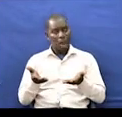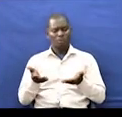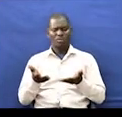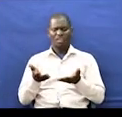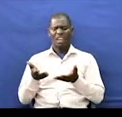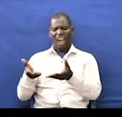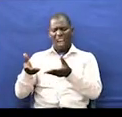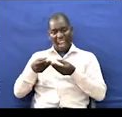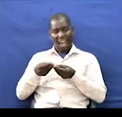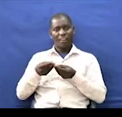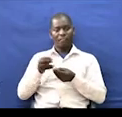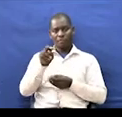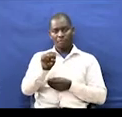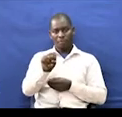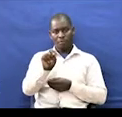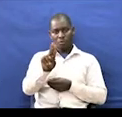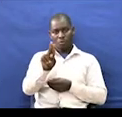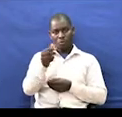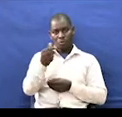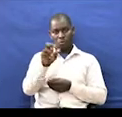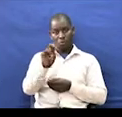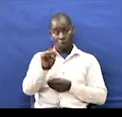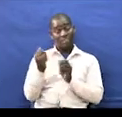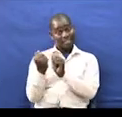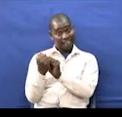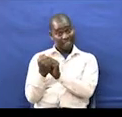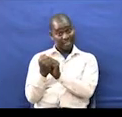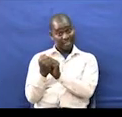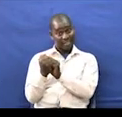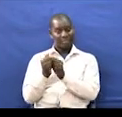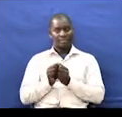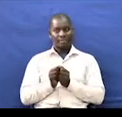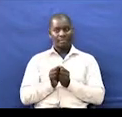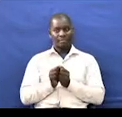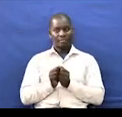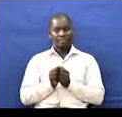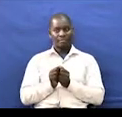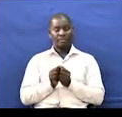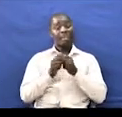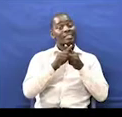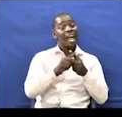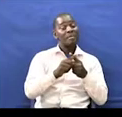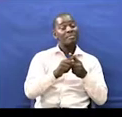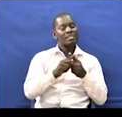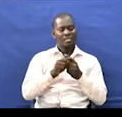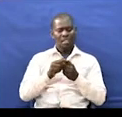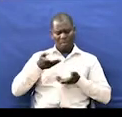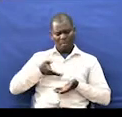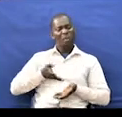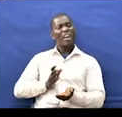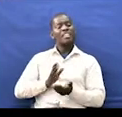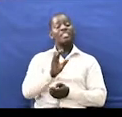Newton. Now, is equals to 10 Newton times our perpendicular distance provided here is 0.2.